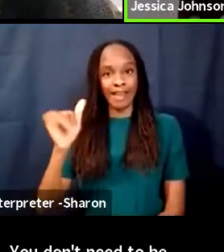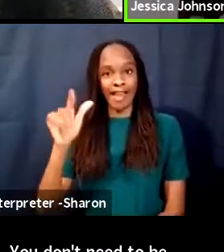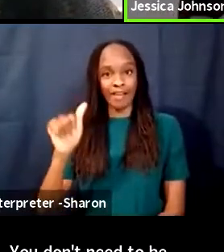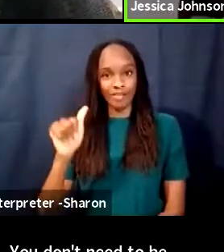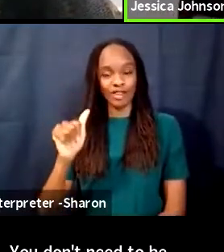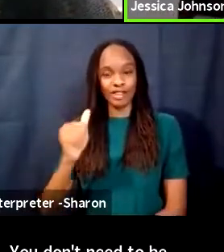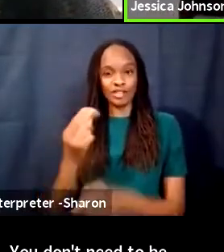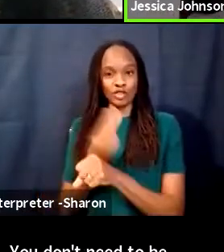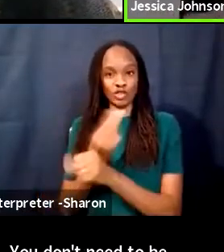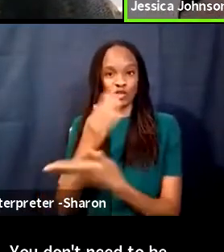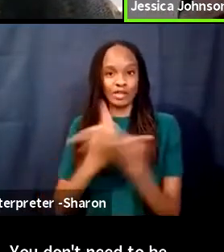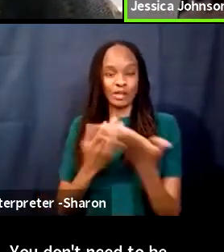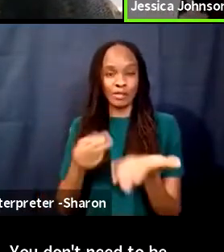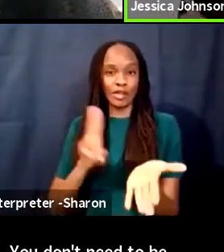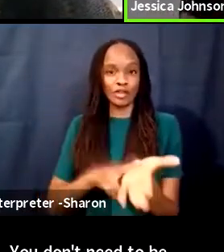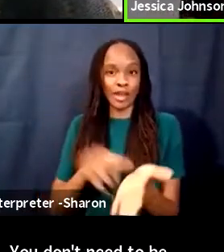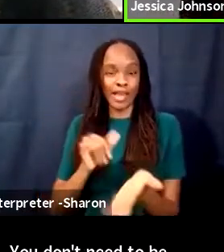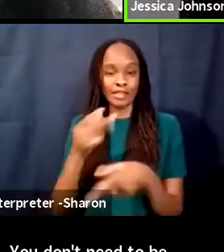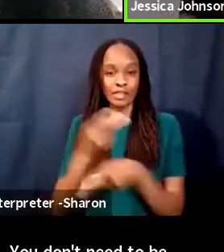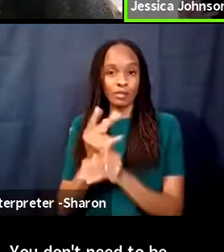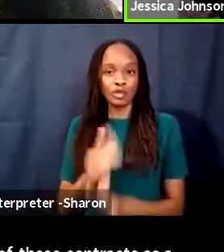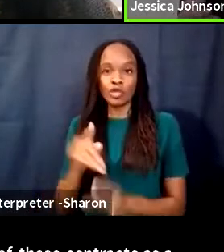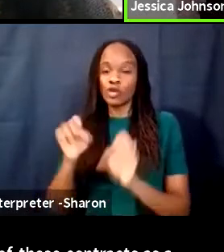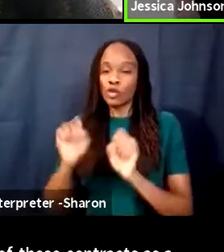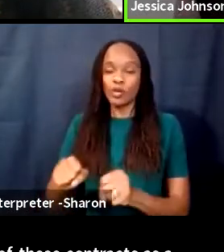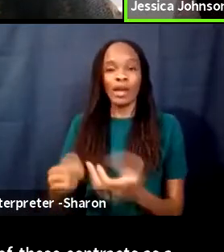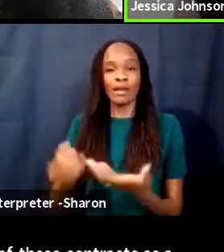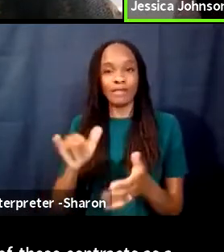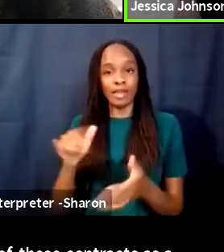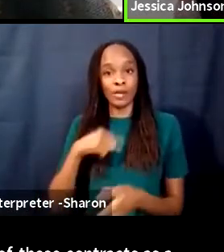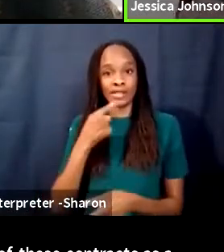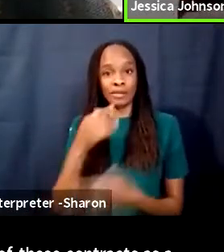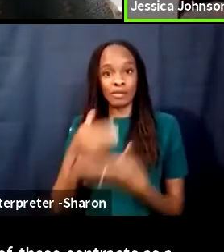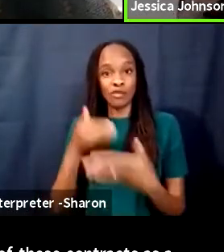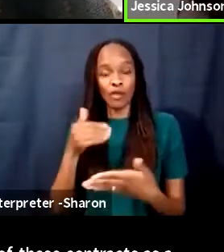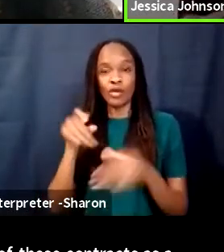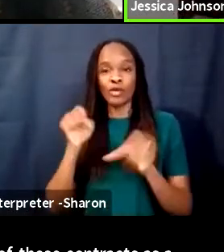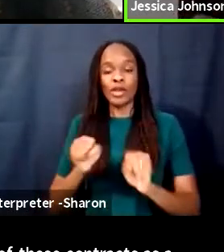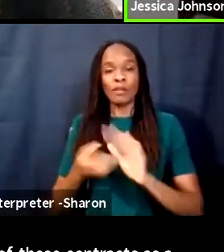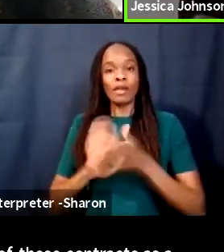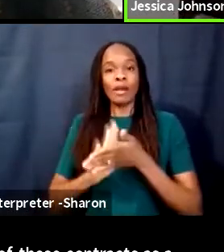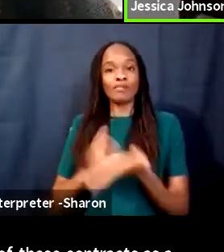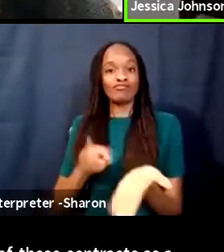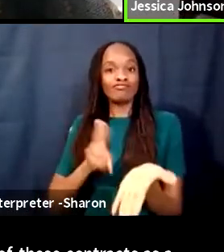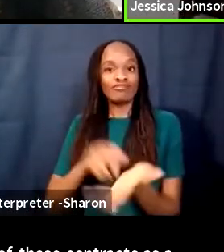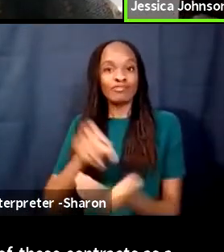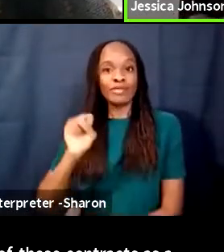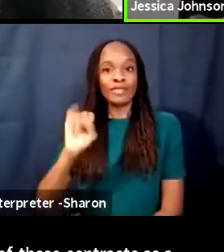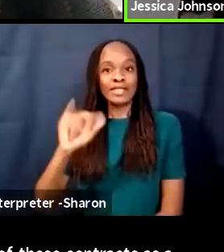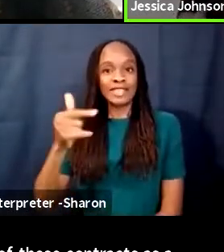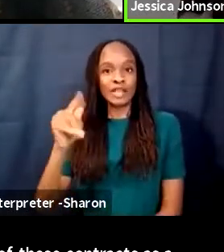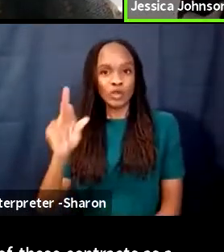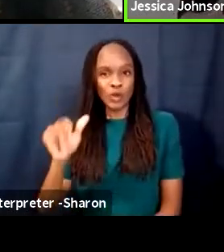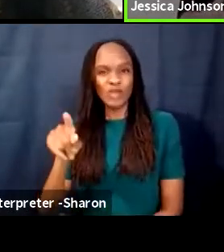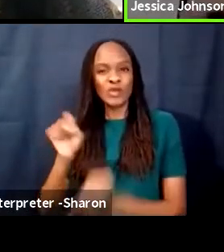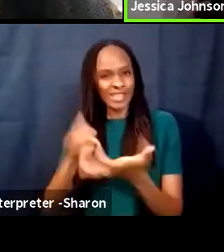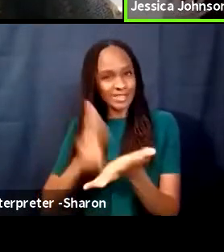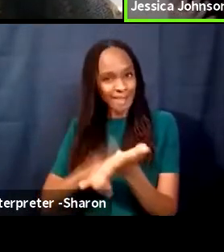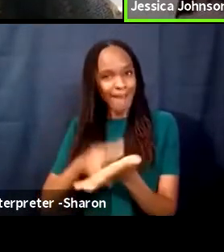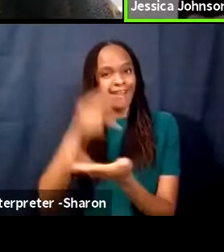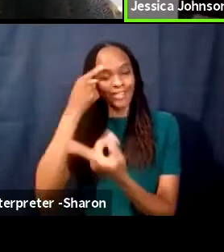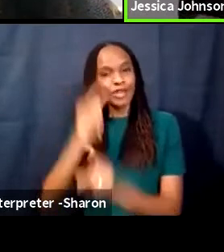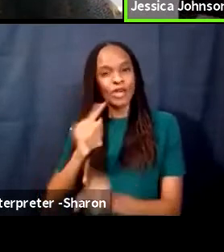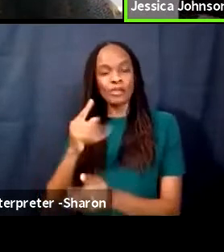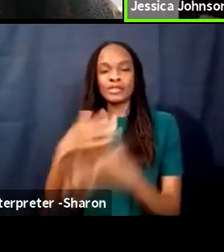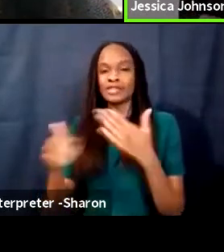these contracts as a producer. You can come and, as we talked about earlier, be signatory or sign one of the agreements, no matter what your